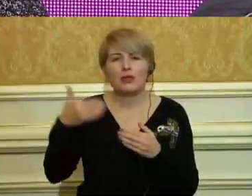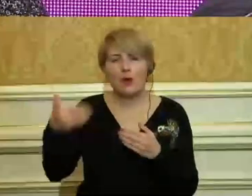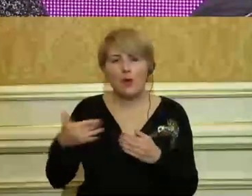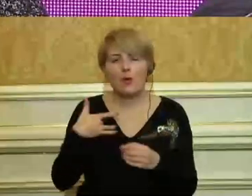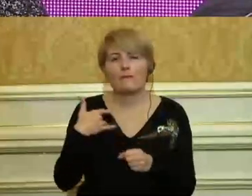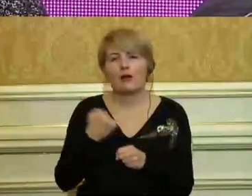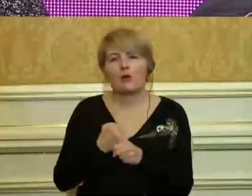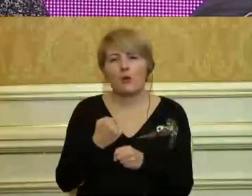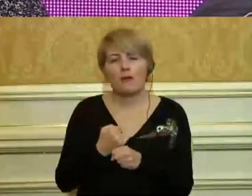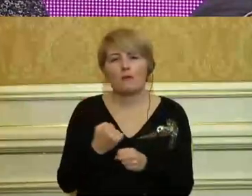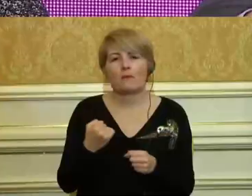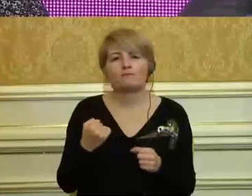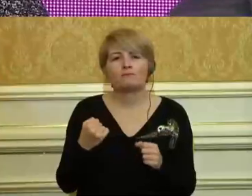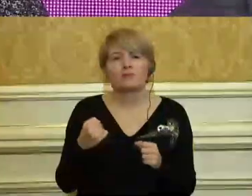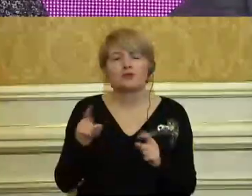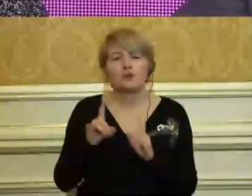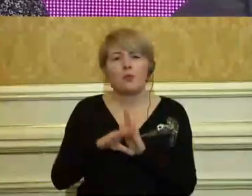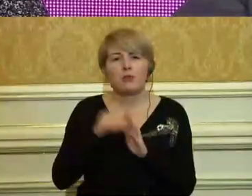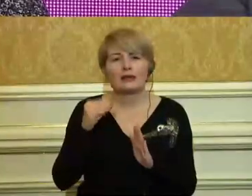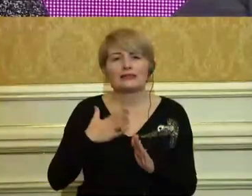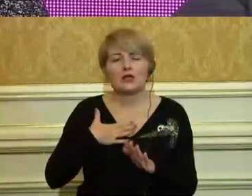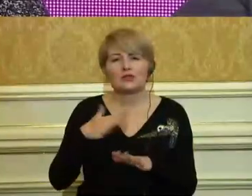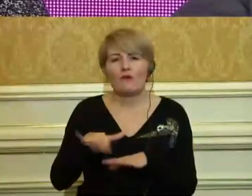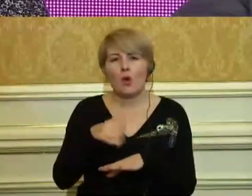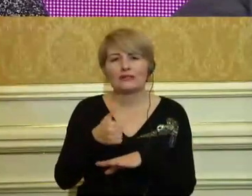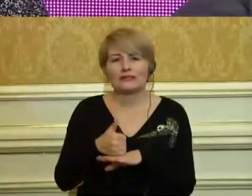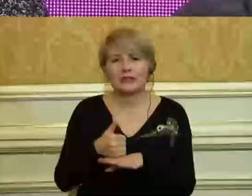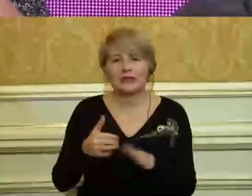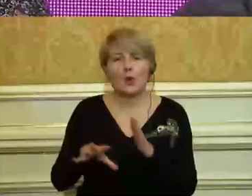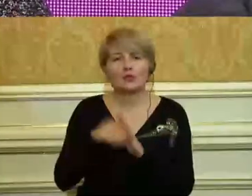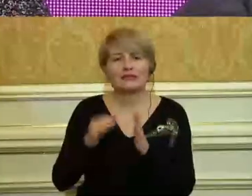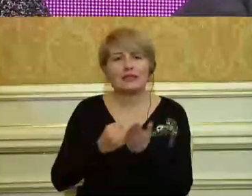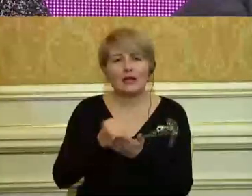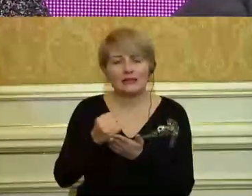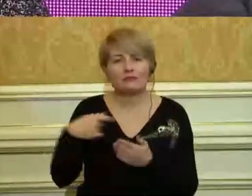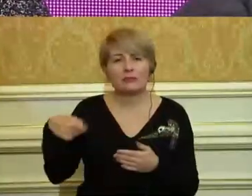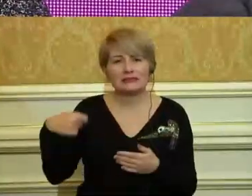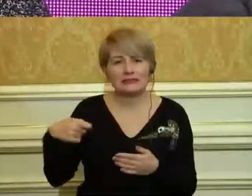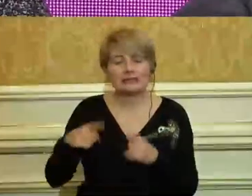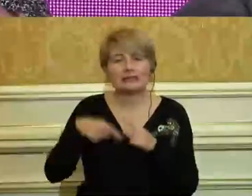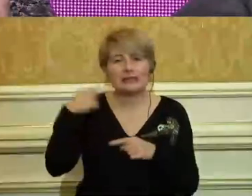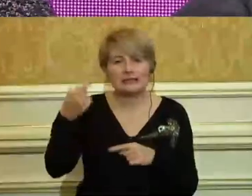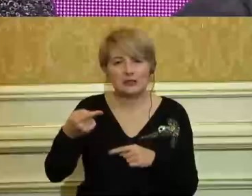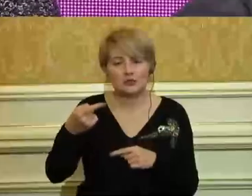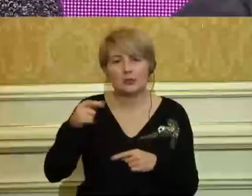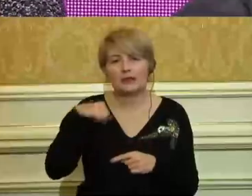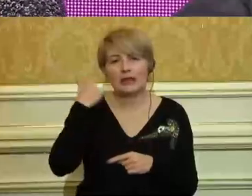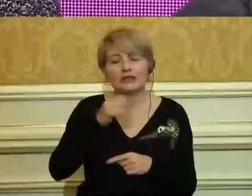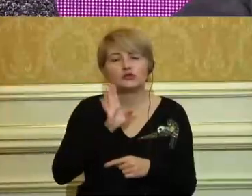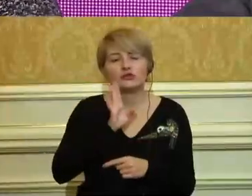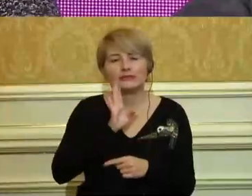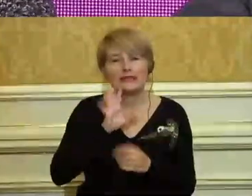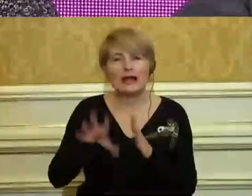our candidate for presidential election we will have next year. And women candidate got 80%